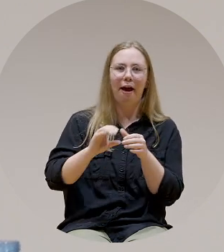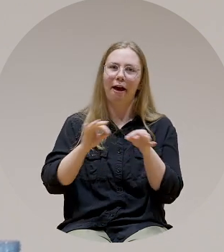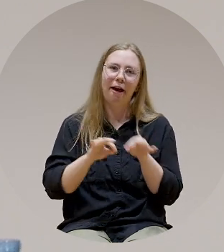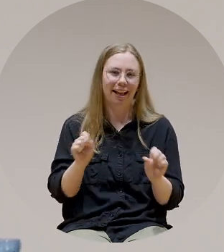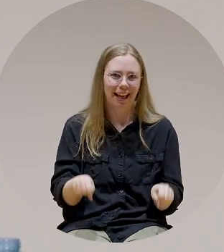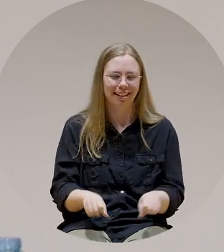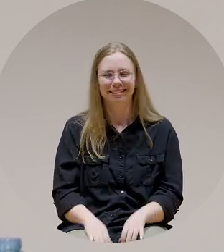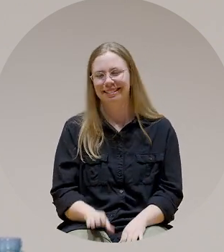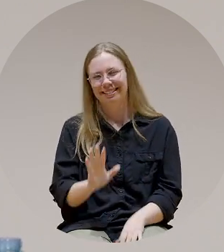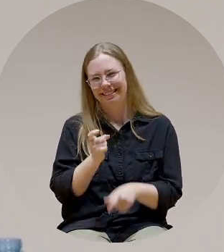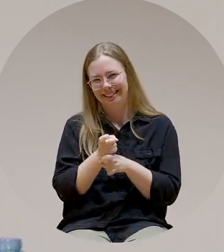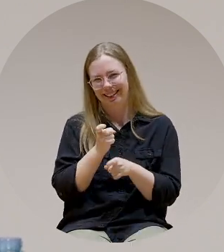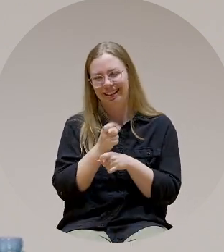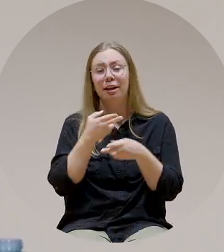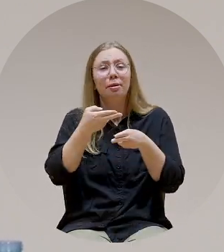Okay, briefly,